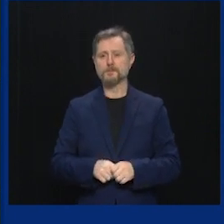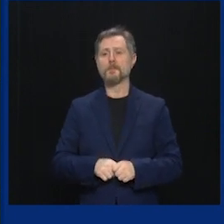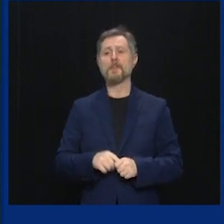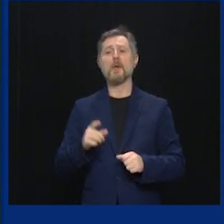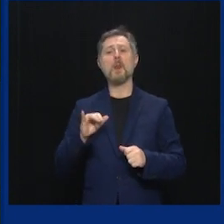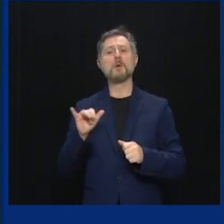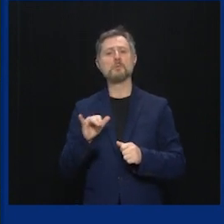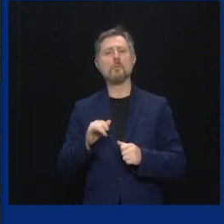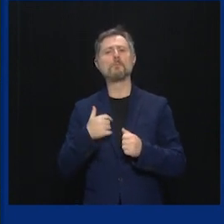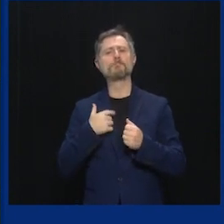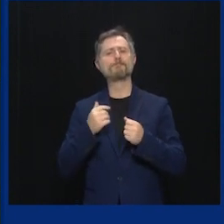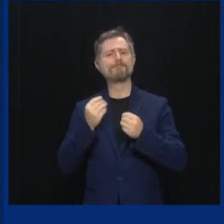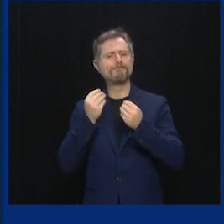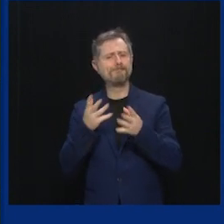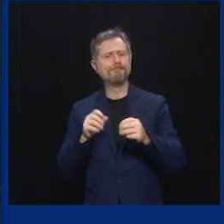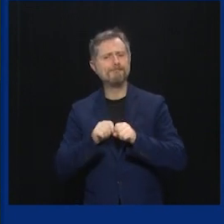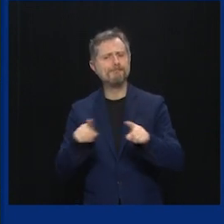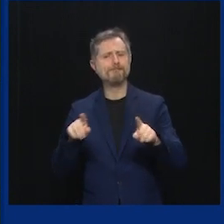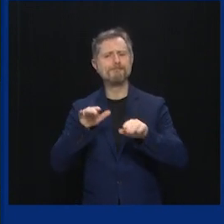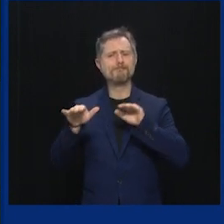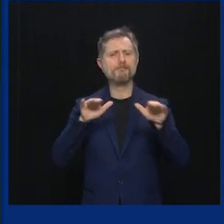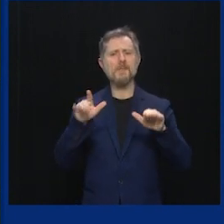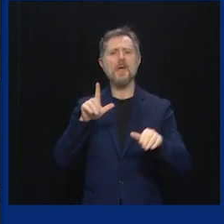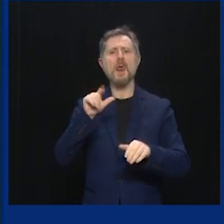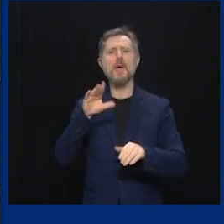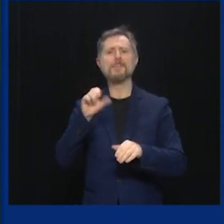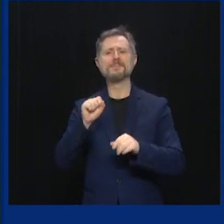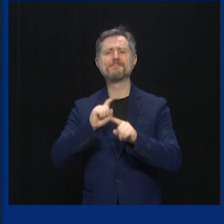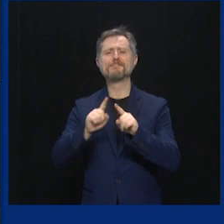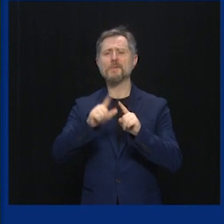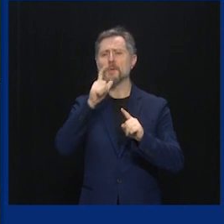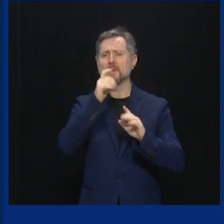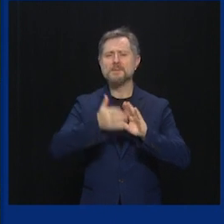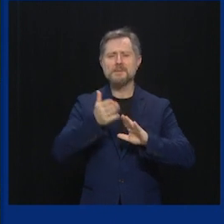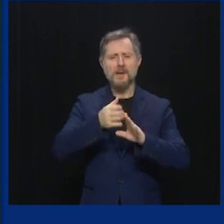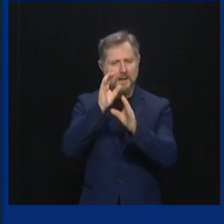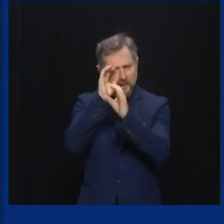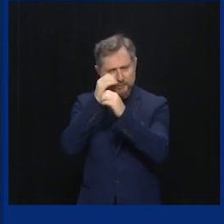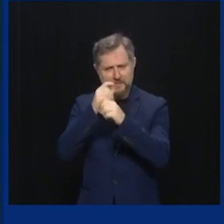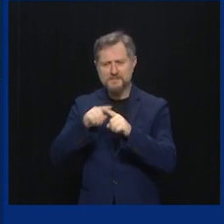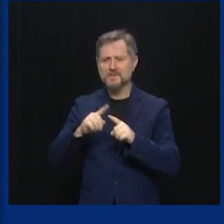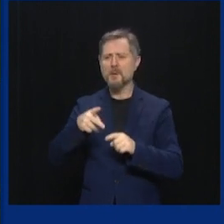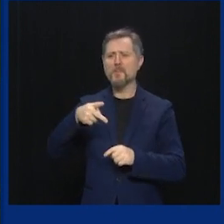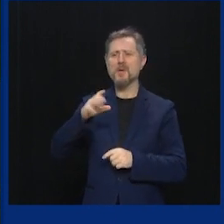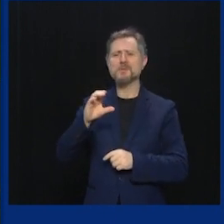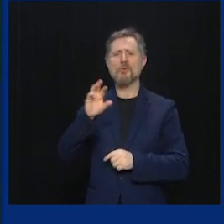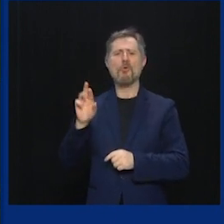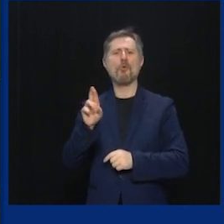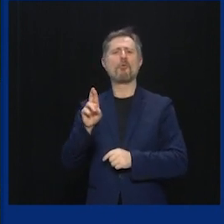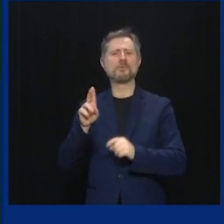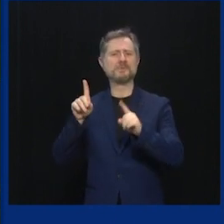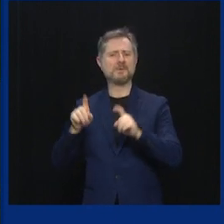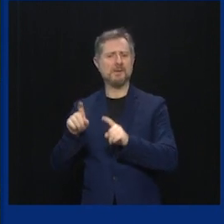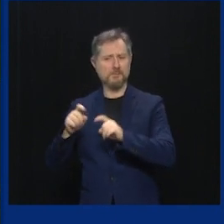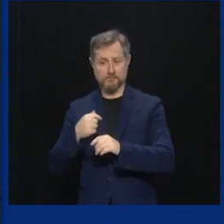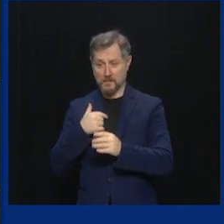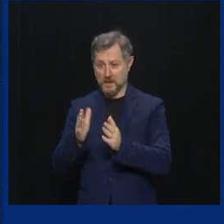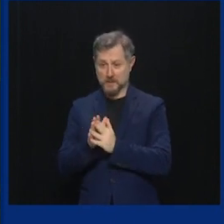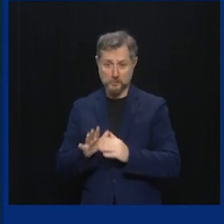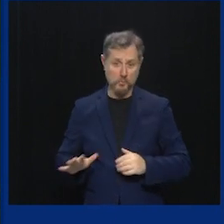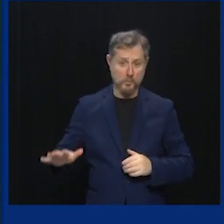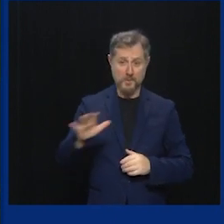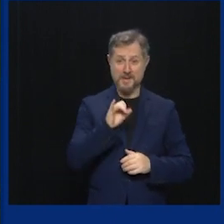of the laboratories performing COVID PCR assays in New York State, requesting that they immediately notify us of